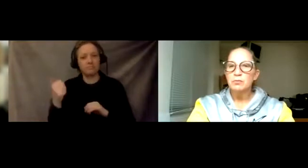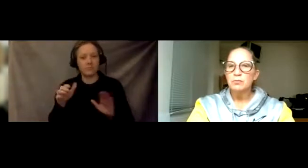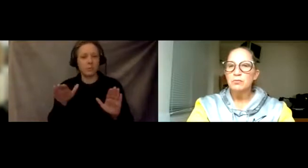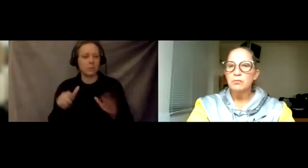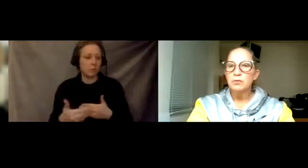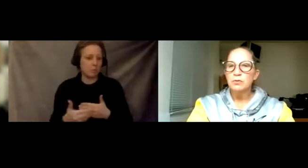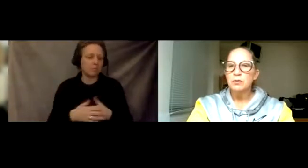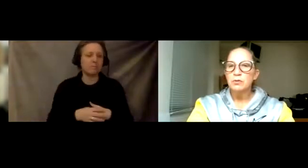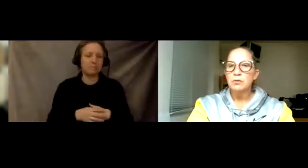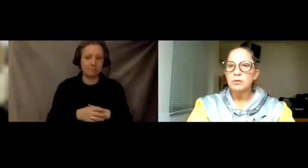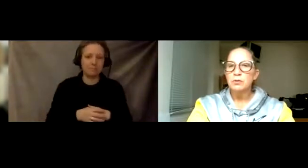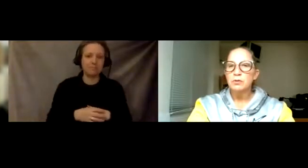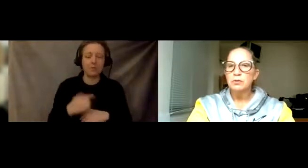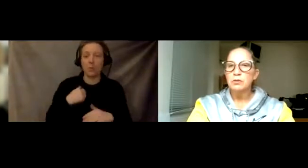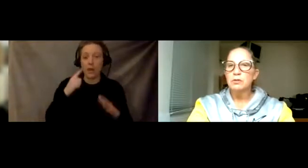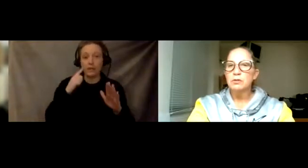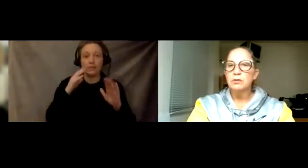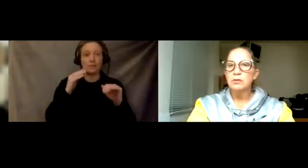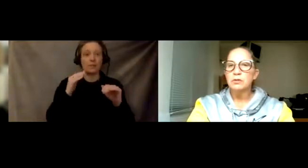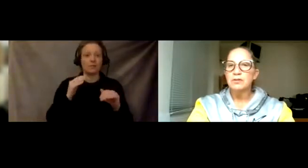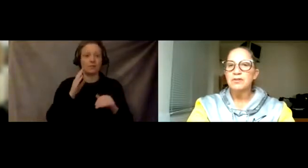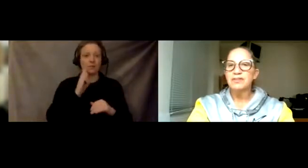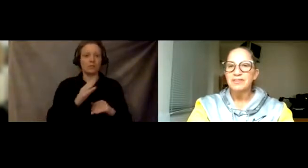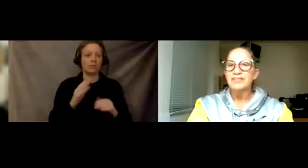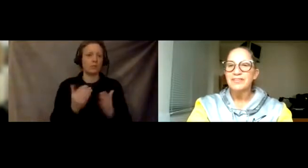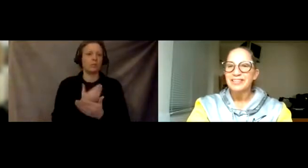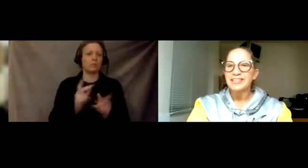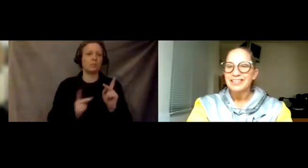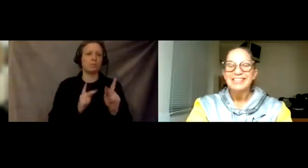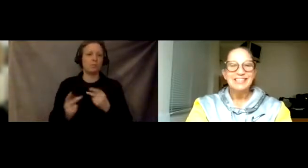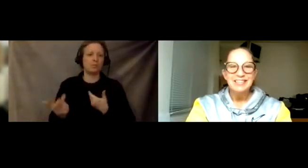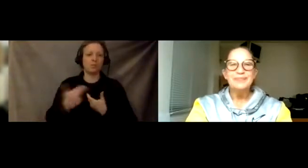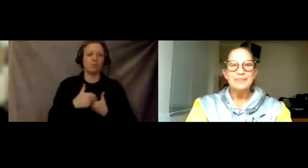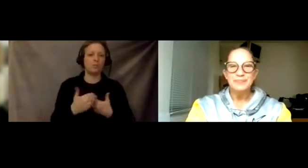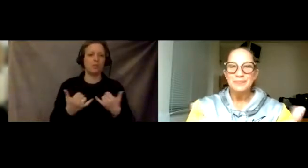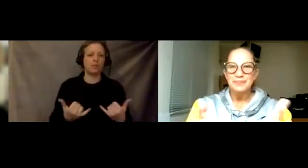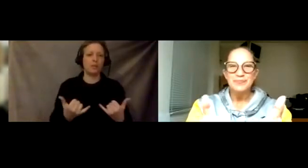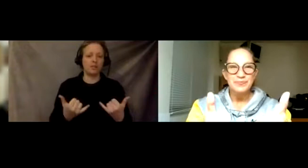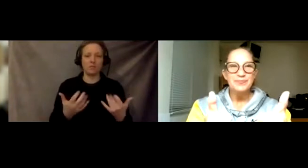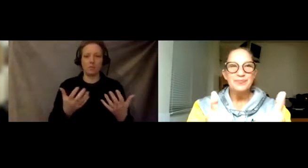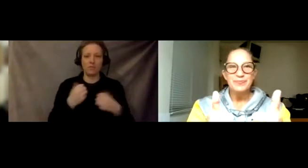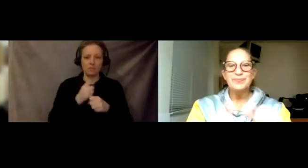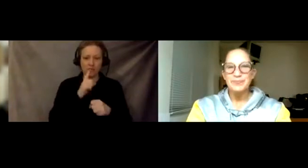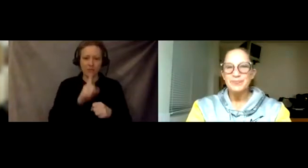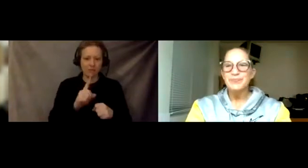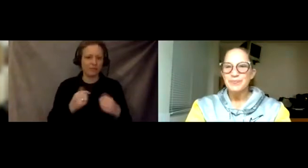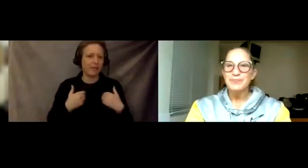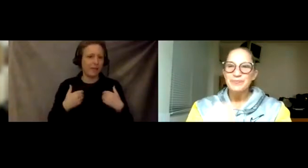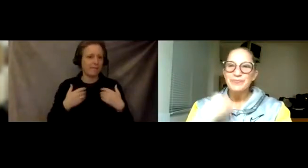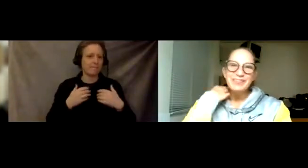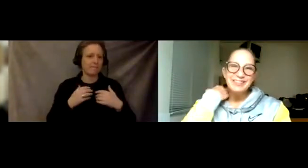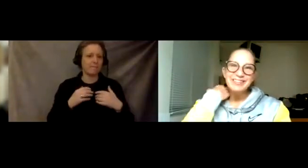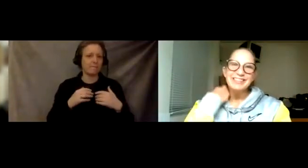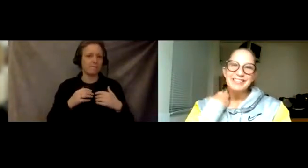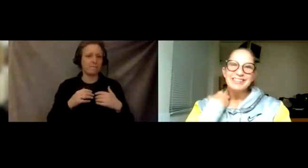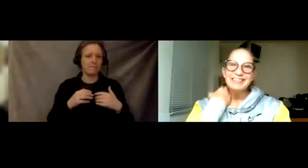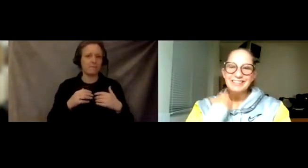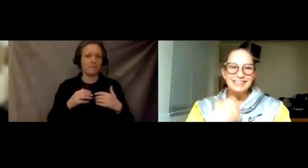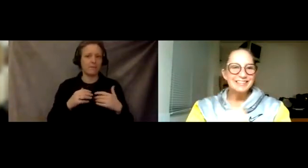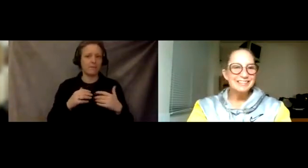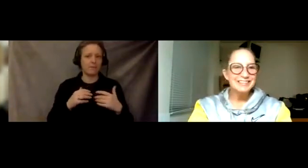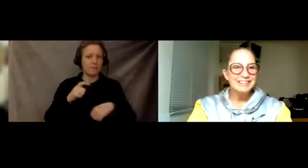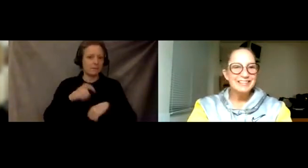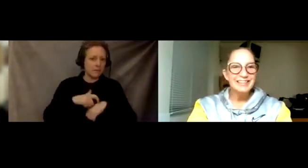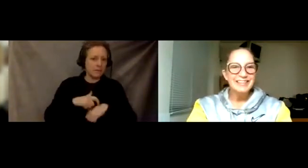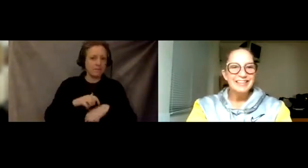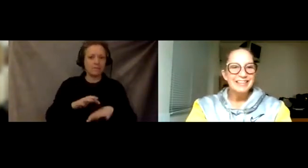have some new folks joining now. And so we want to make space for the new people as well. Can I sign out and